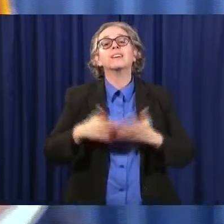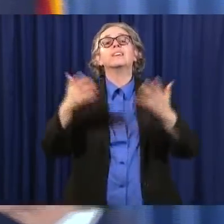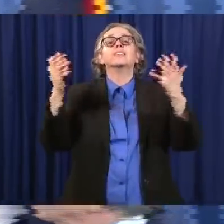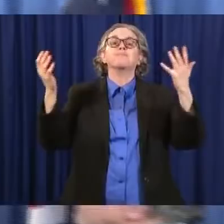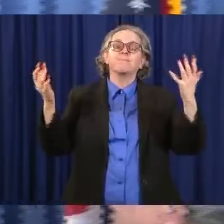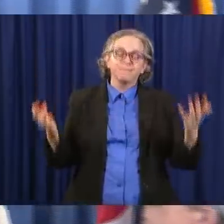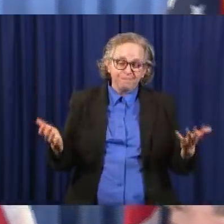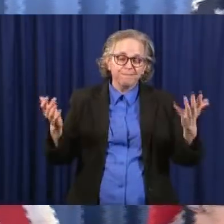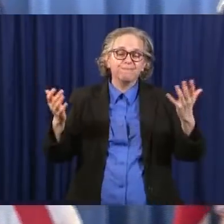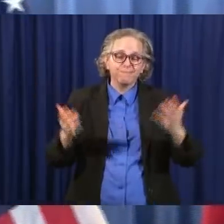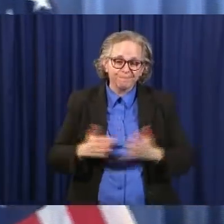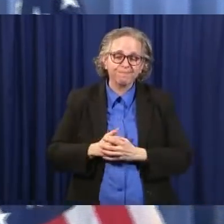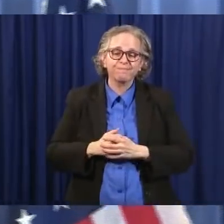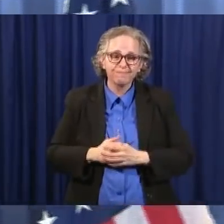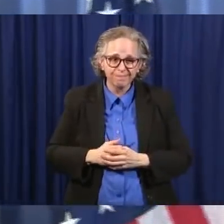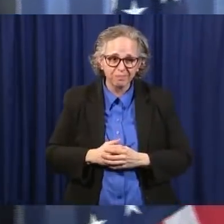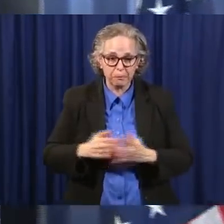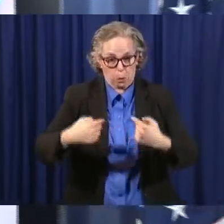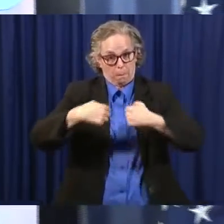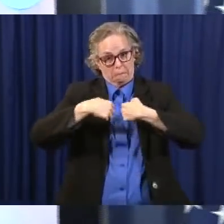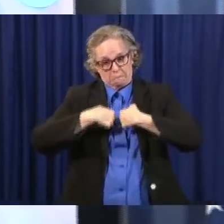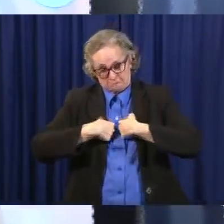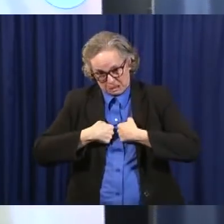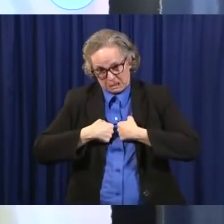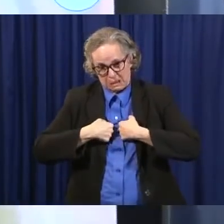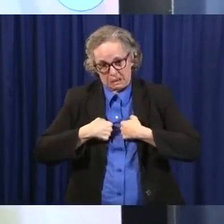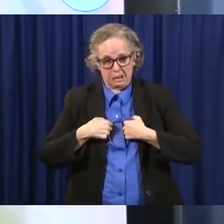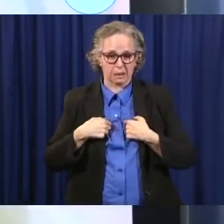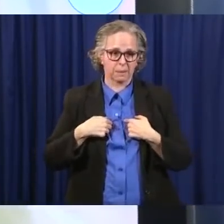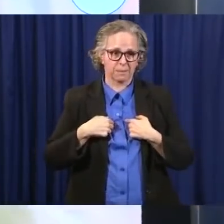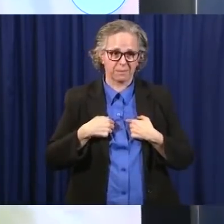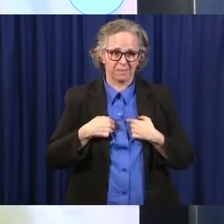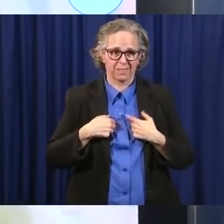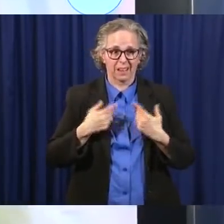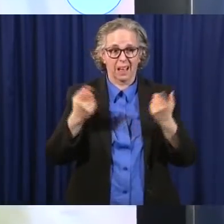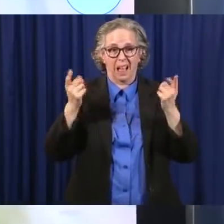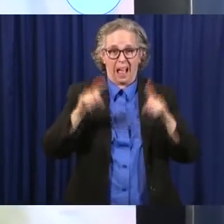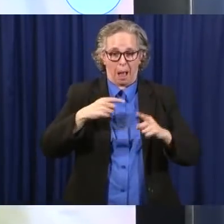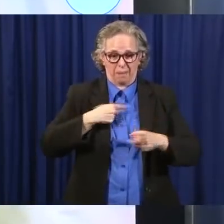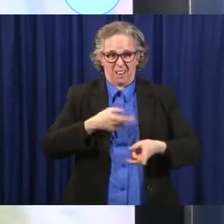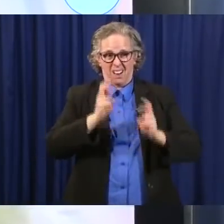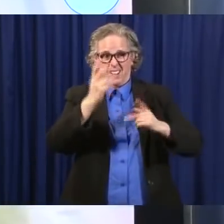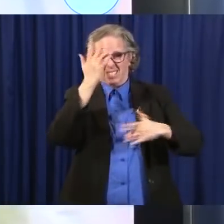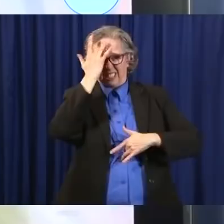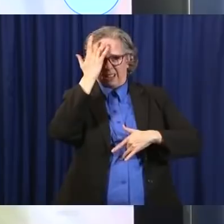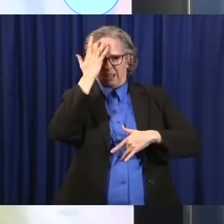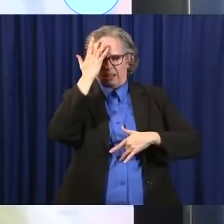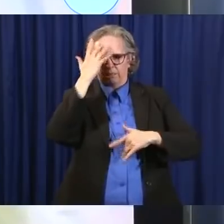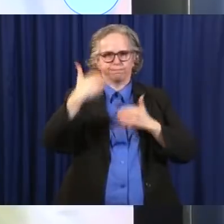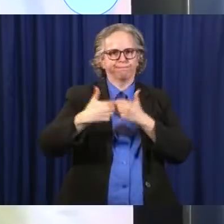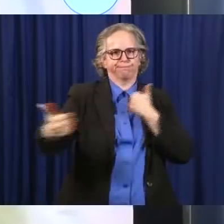To prevent, for me, it was, when I got sick, I separated myself in the house,